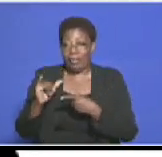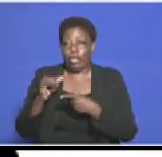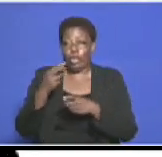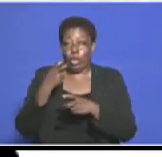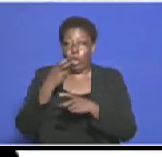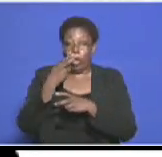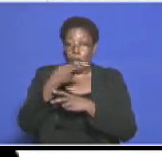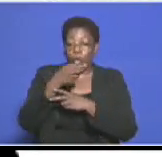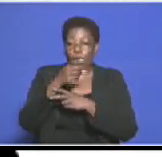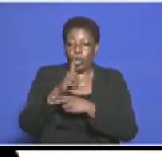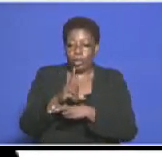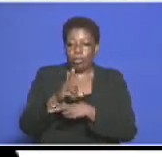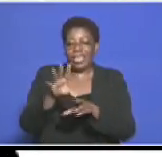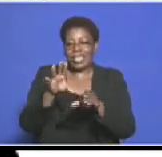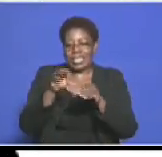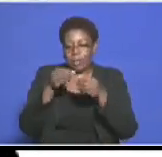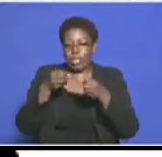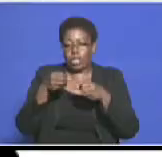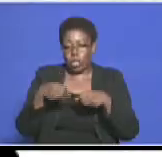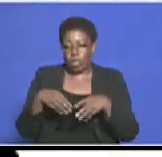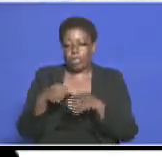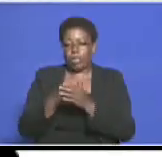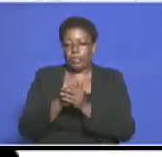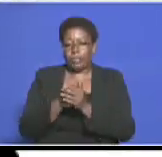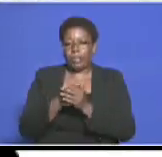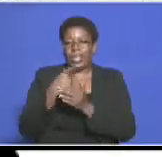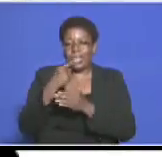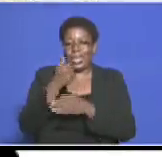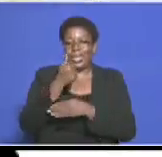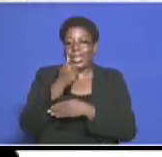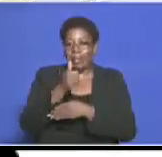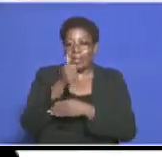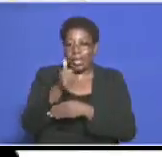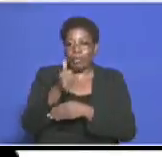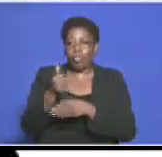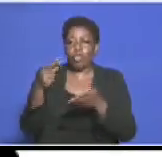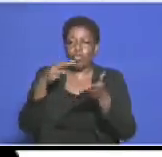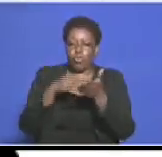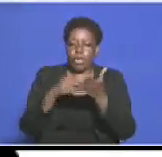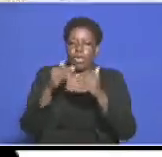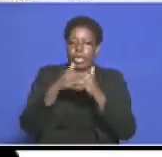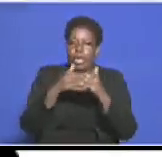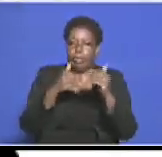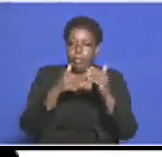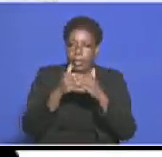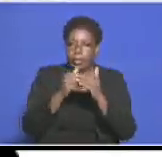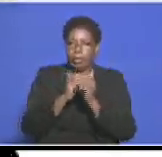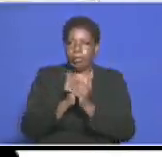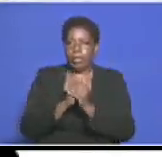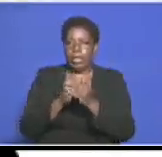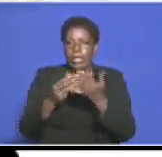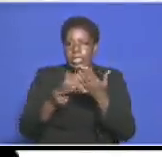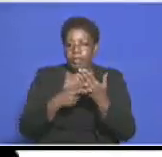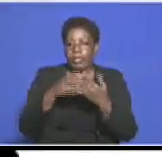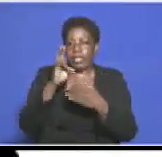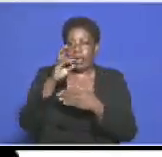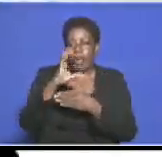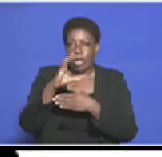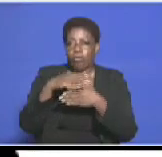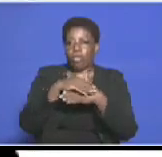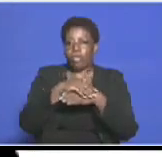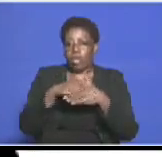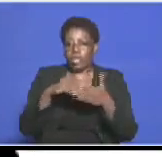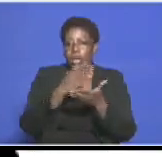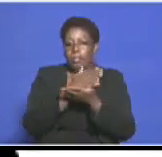decided to accept his losses and convinced himself to rebuild. After securing nearly $700 to purchase